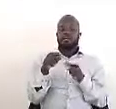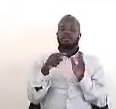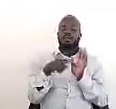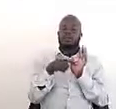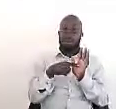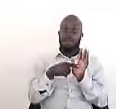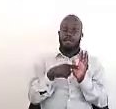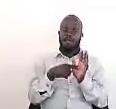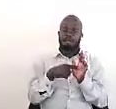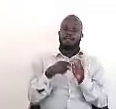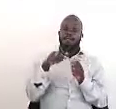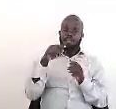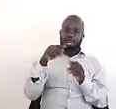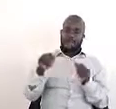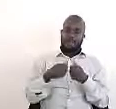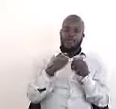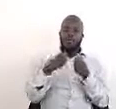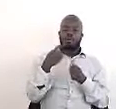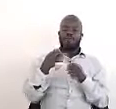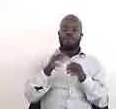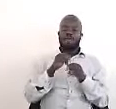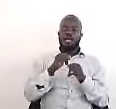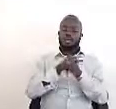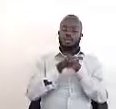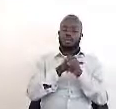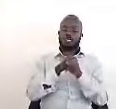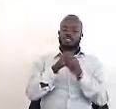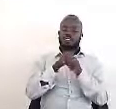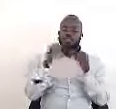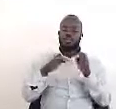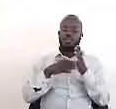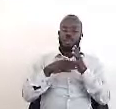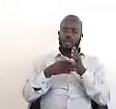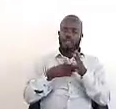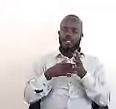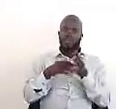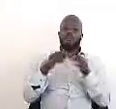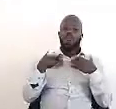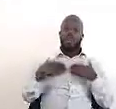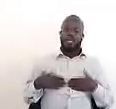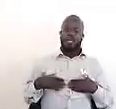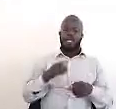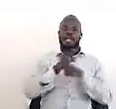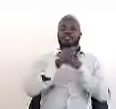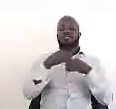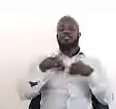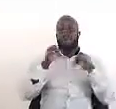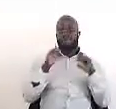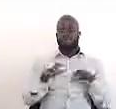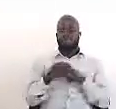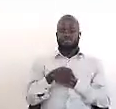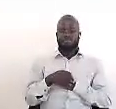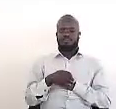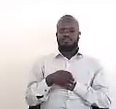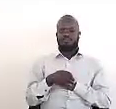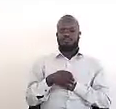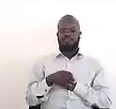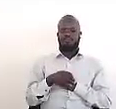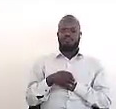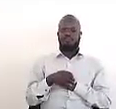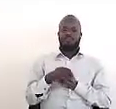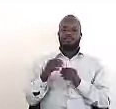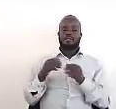are still disorders that occur only when the immune system has been seriously weakened. The body doesn't have the defenses that it used to fight